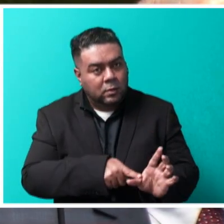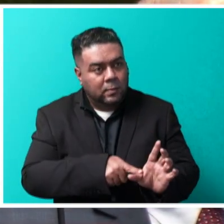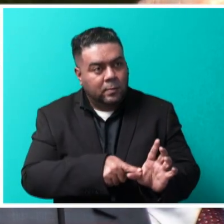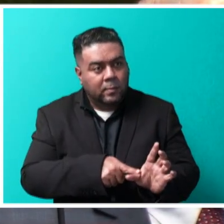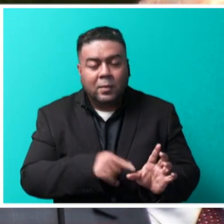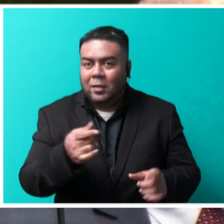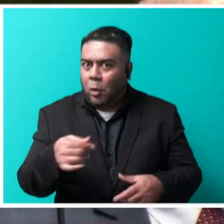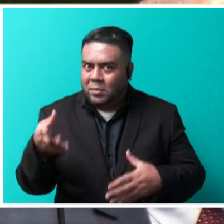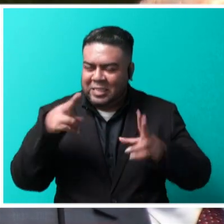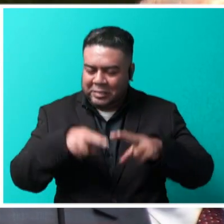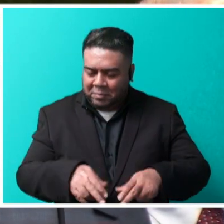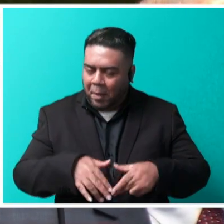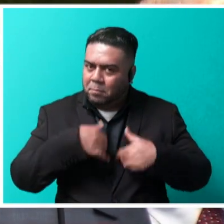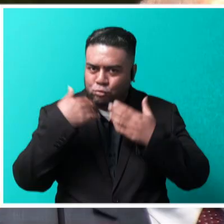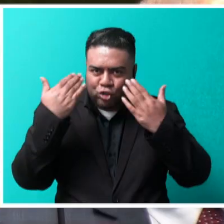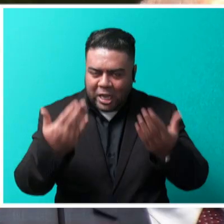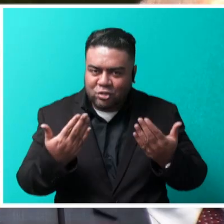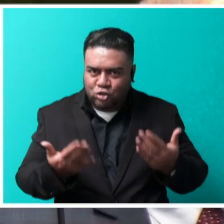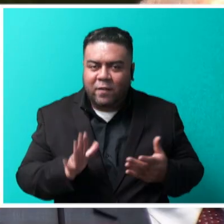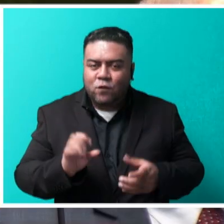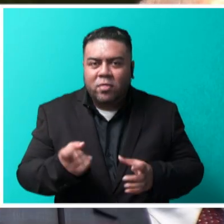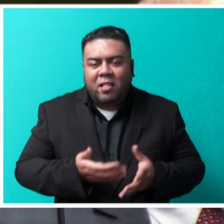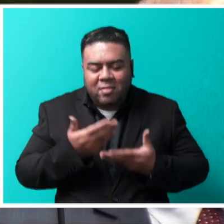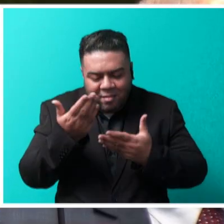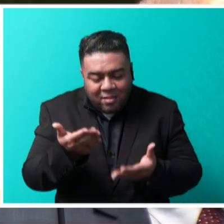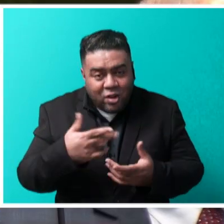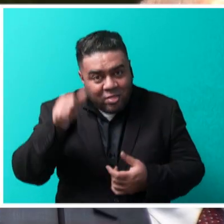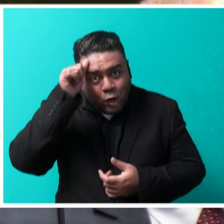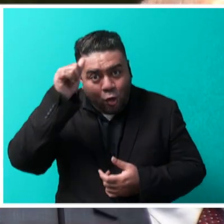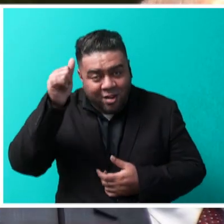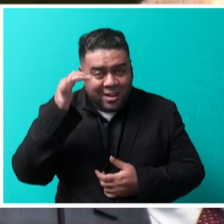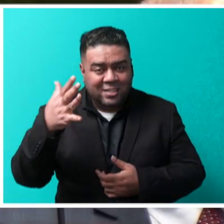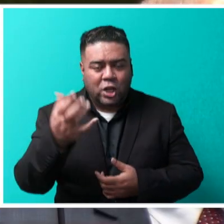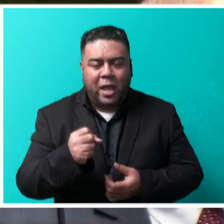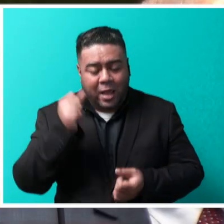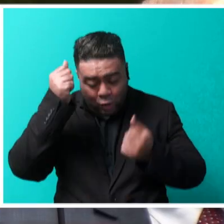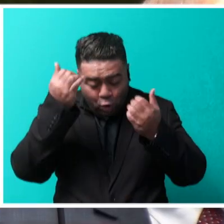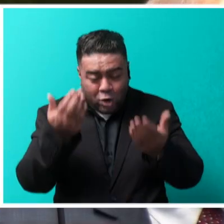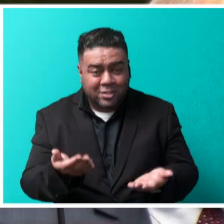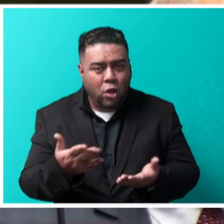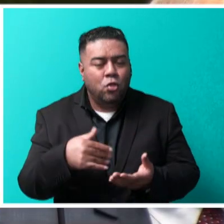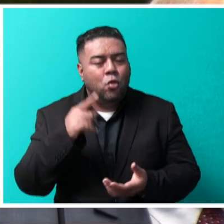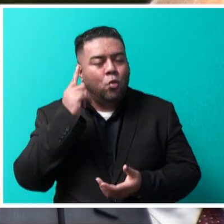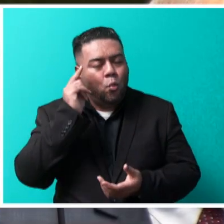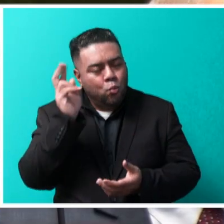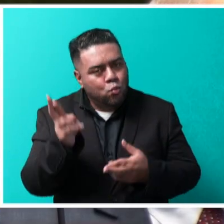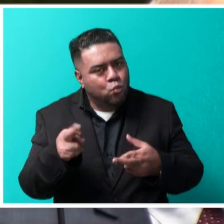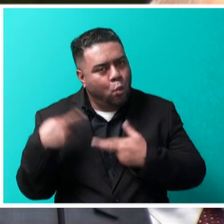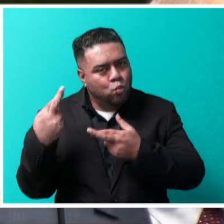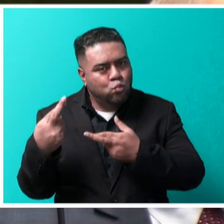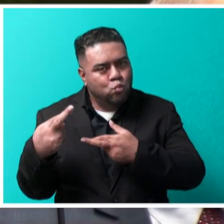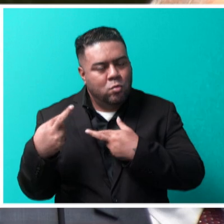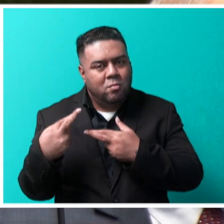our deep appreciation for their dedication and knowledge, and acknowledge the essential role they play in delivering